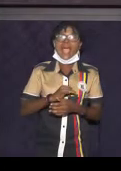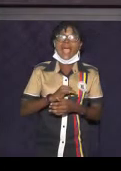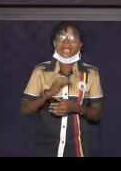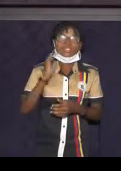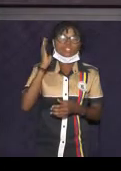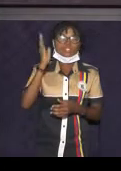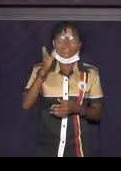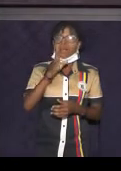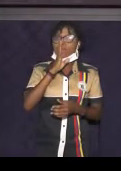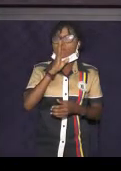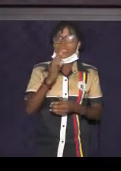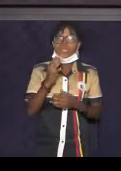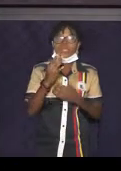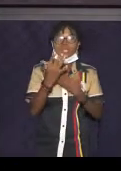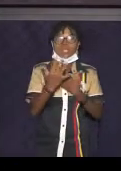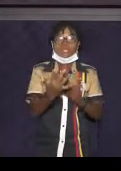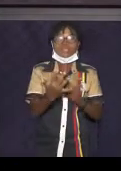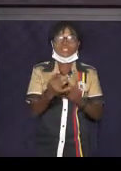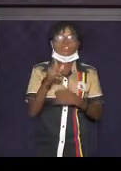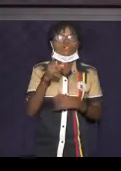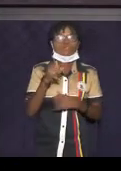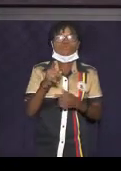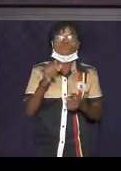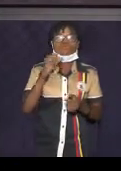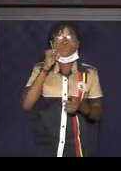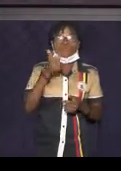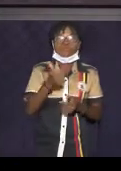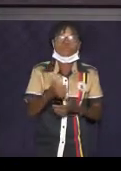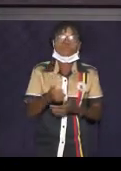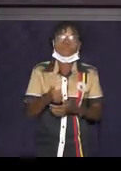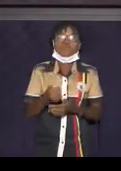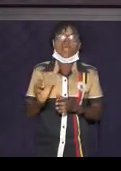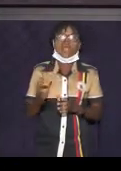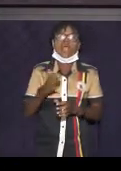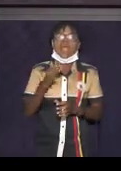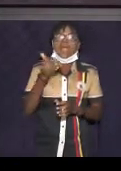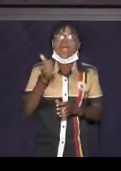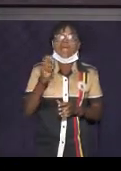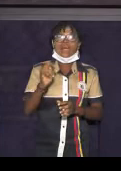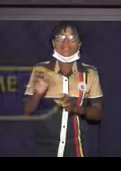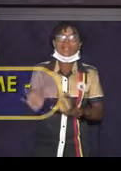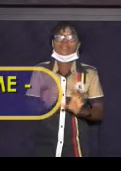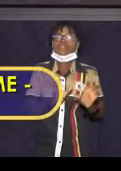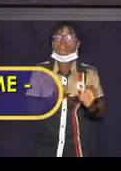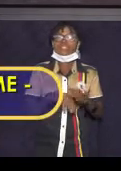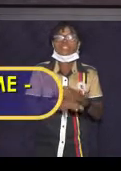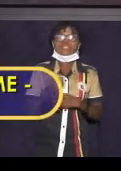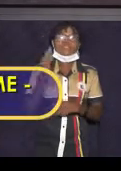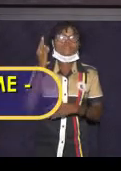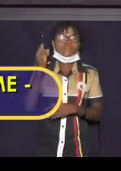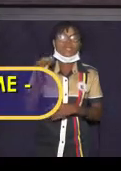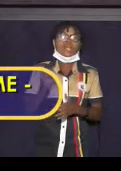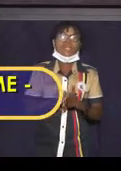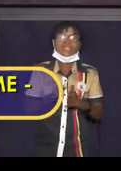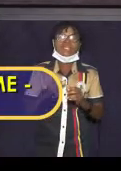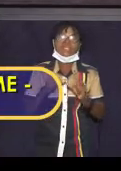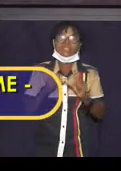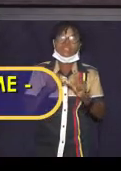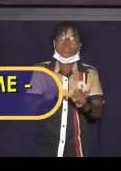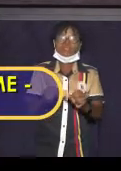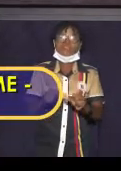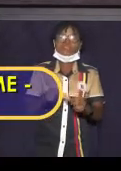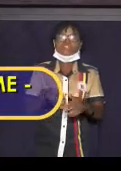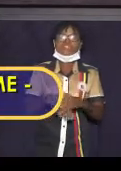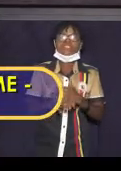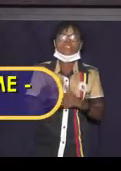shall be expecting you tomorrow. An action in the future that is continuing in the